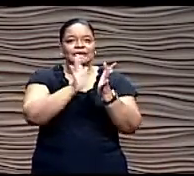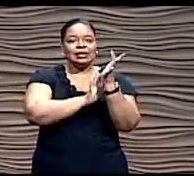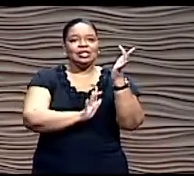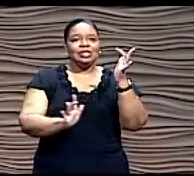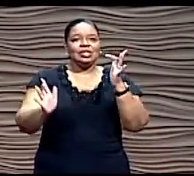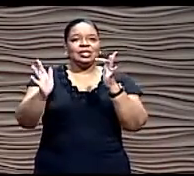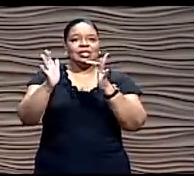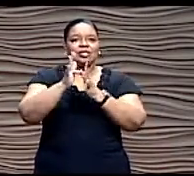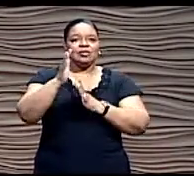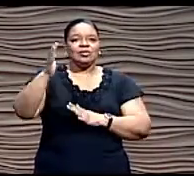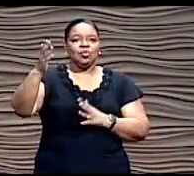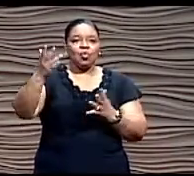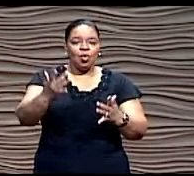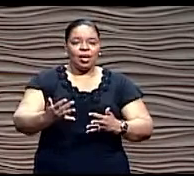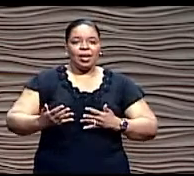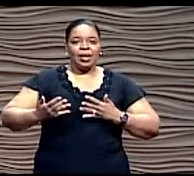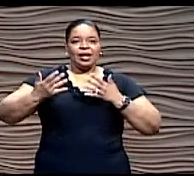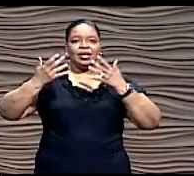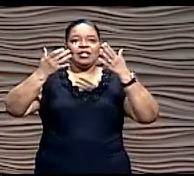Jesus is